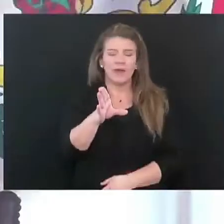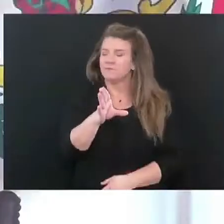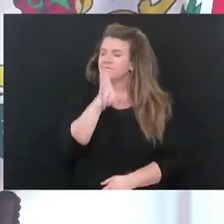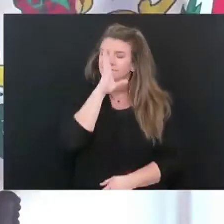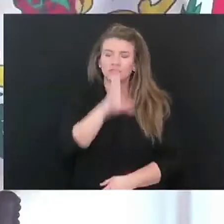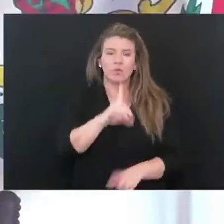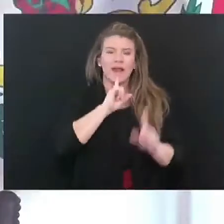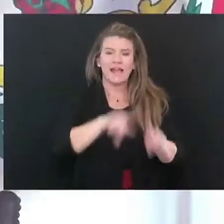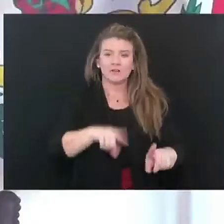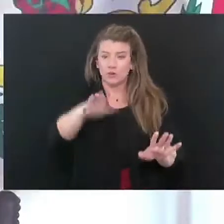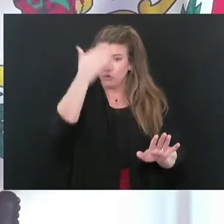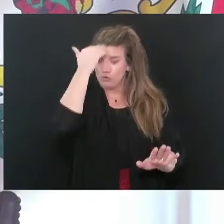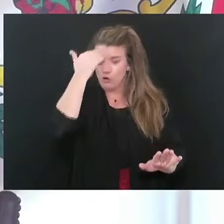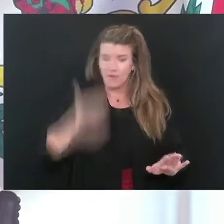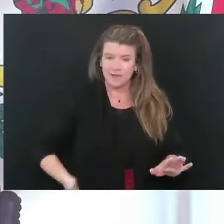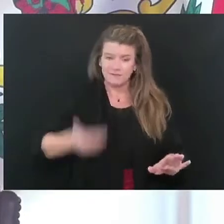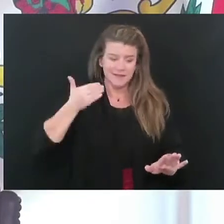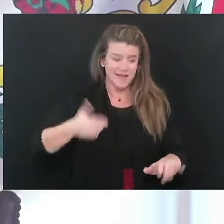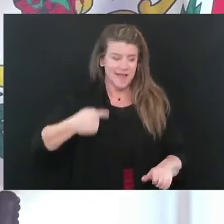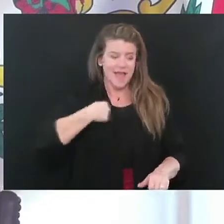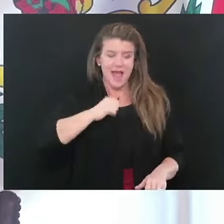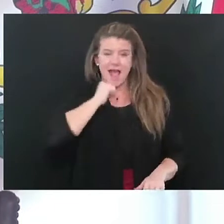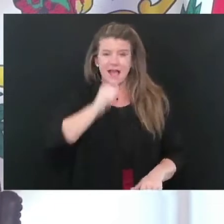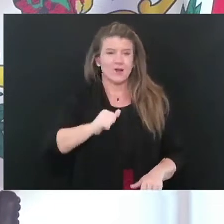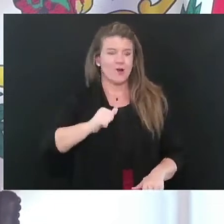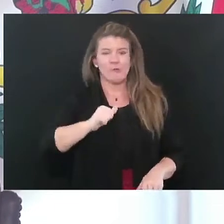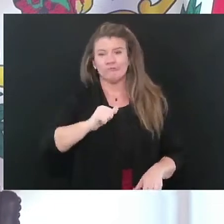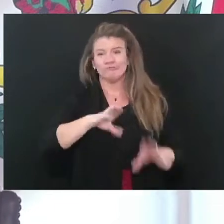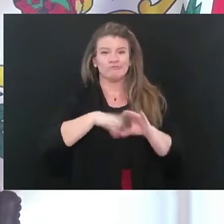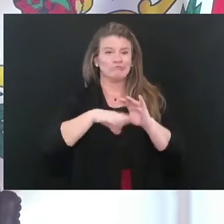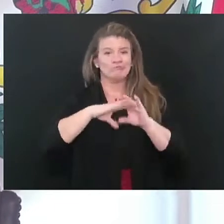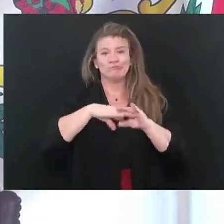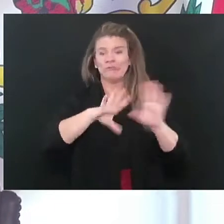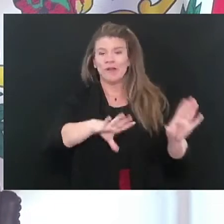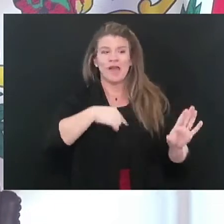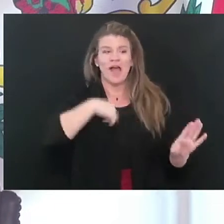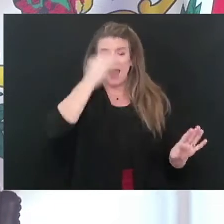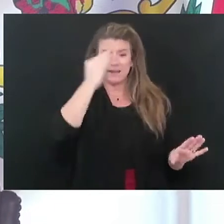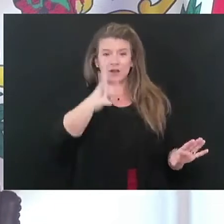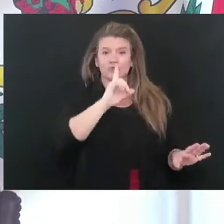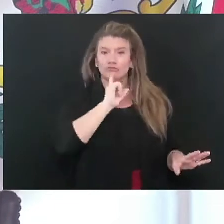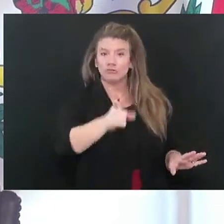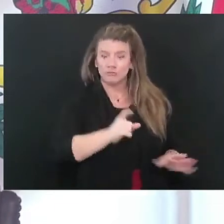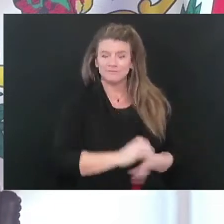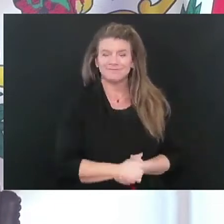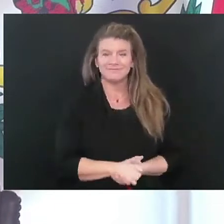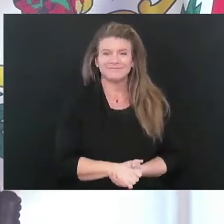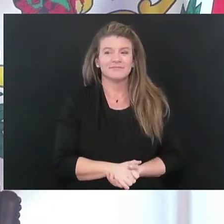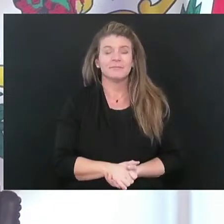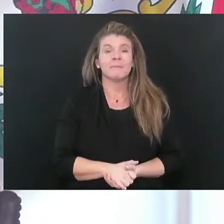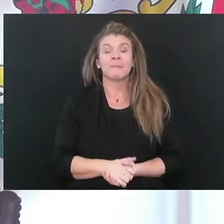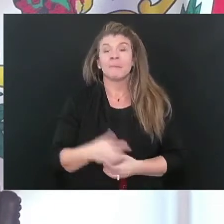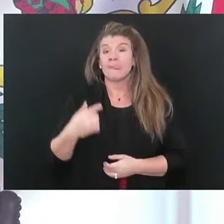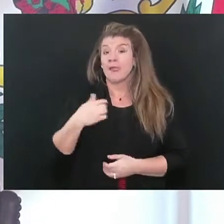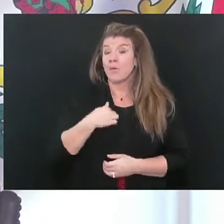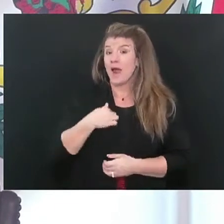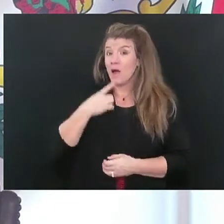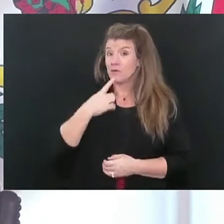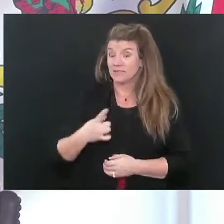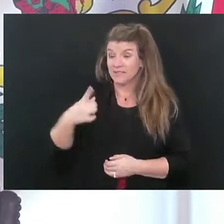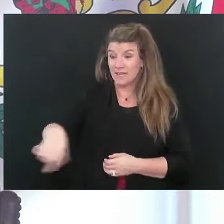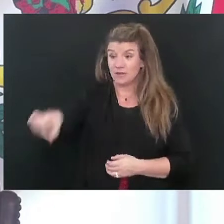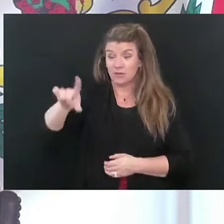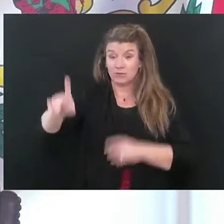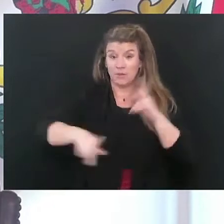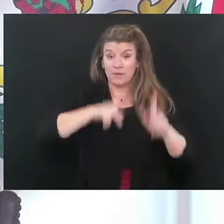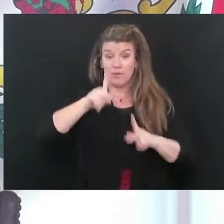straight answer. You know me, I don't blow smoke at anybody. I just tell it like it is and everything. What I would say to those people when they said that,